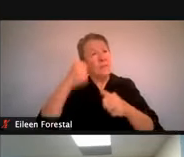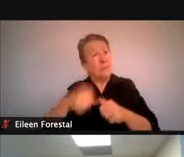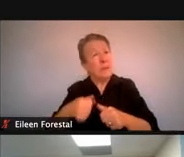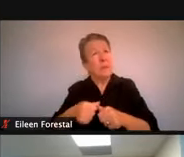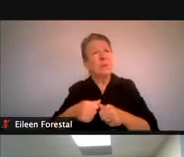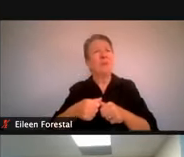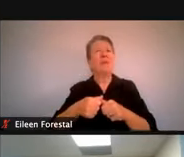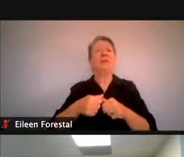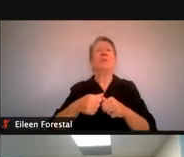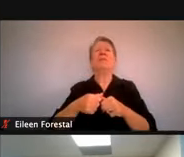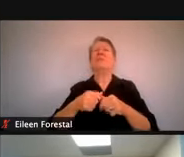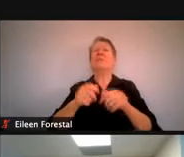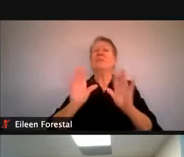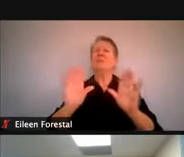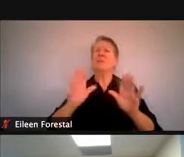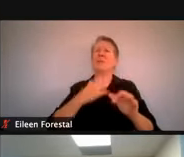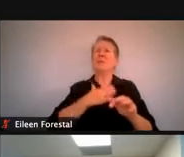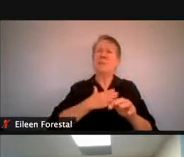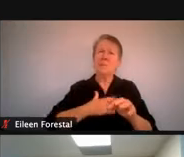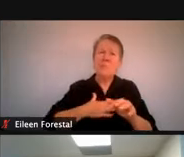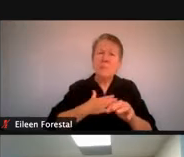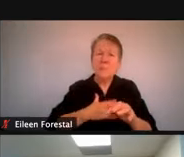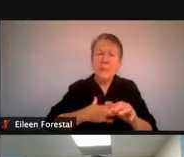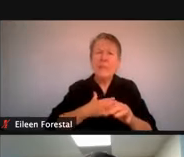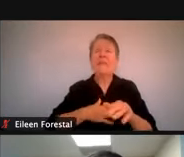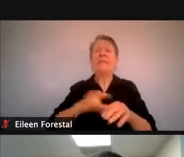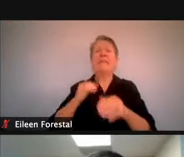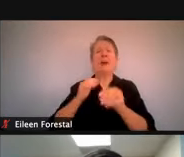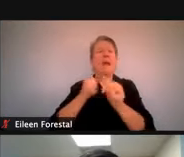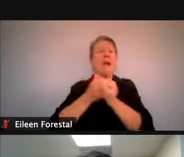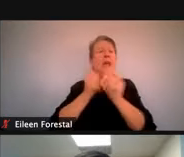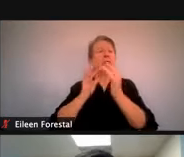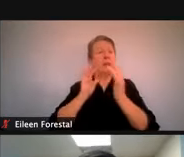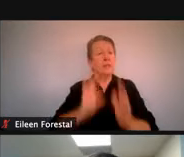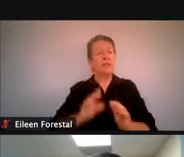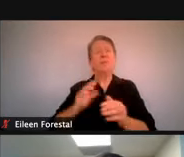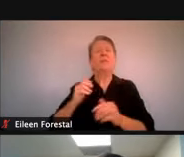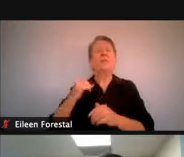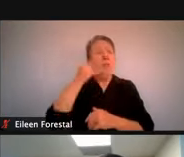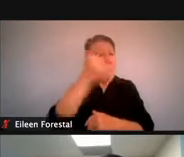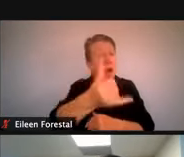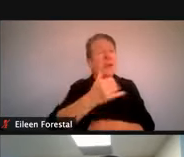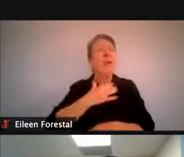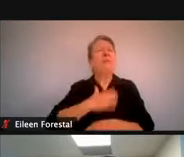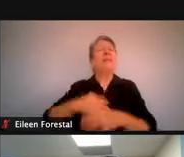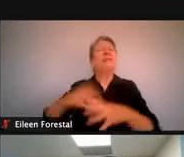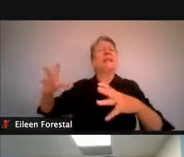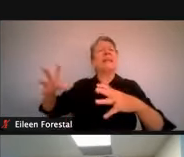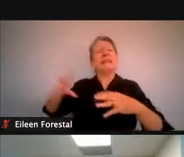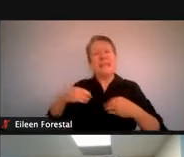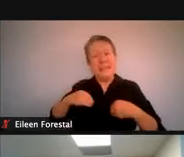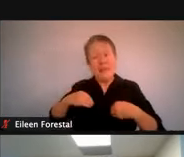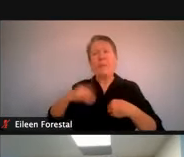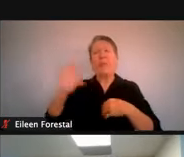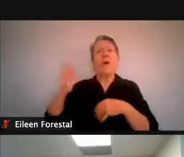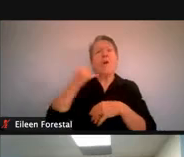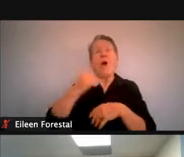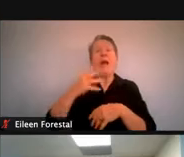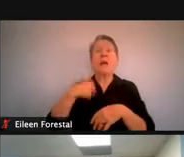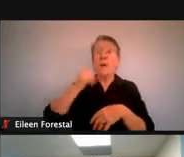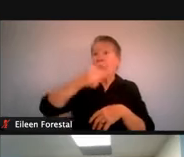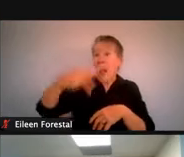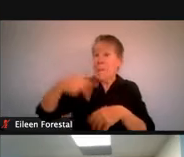all, please take the call and download the COVID Alert NJ app. Thank you.